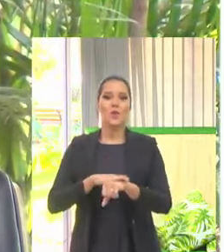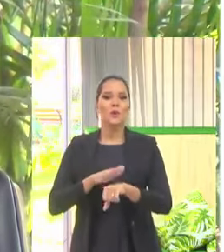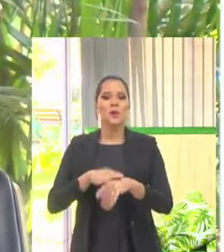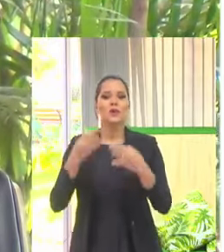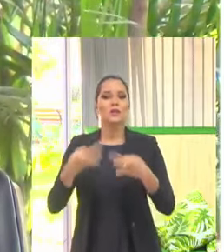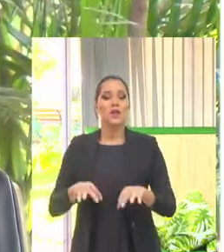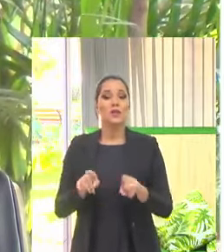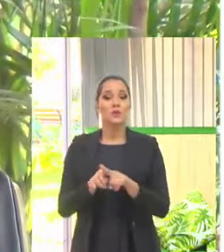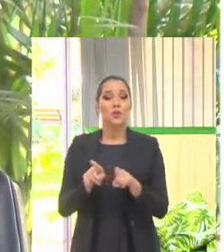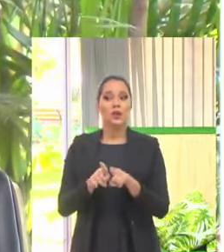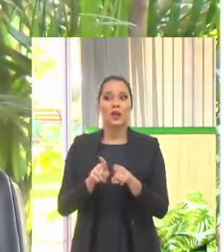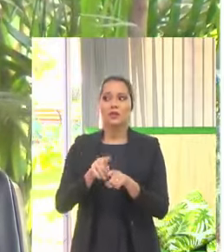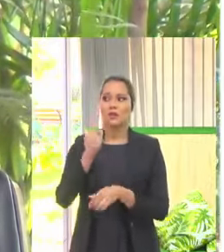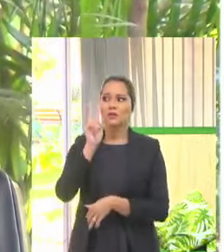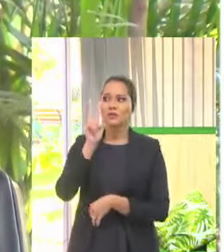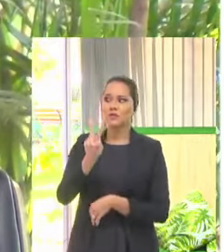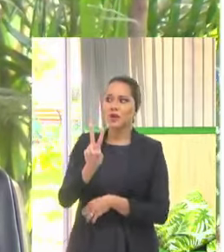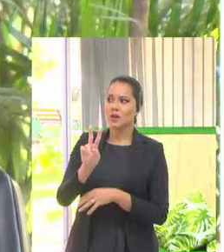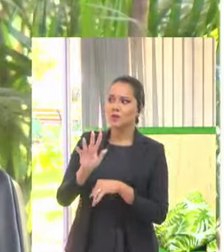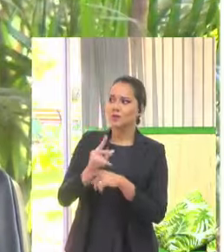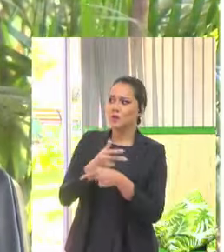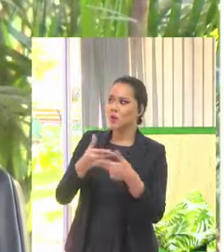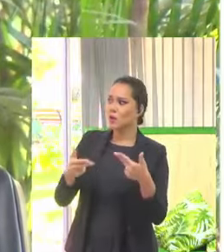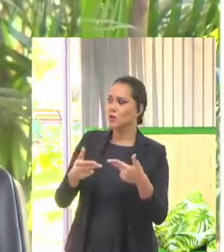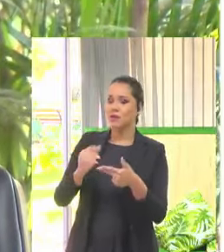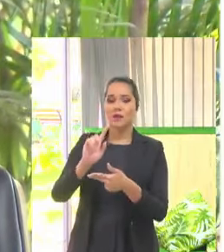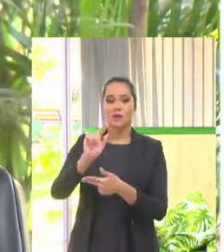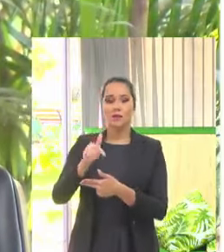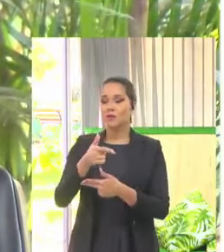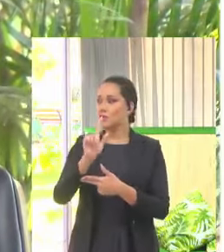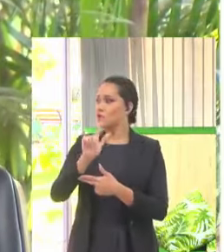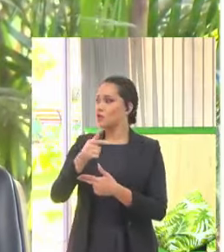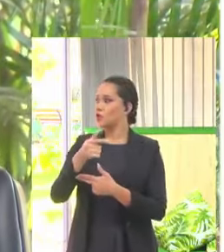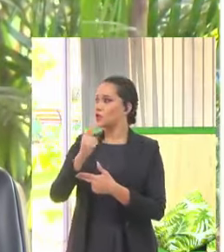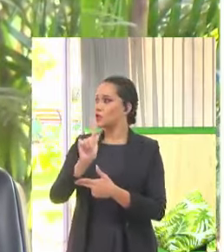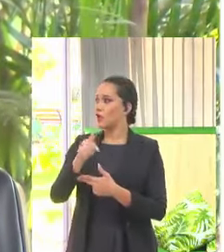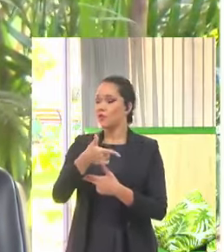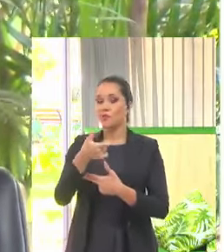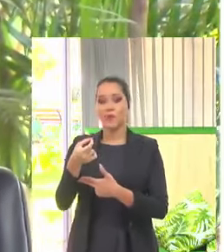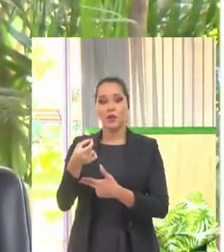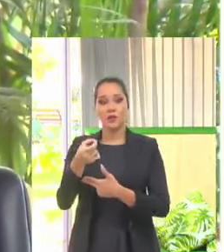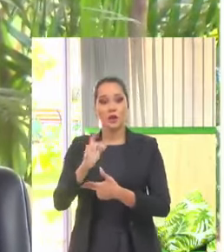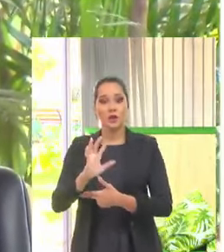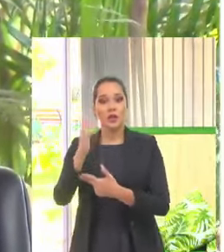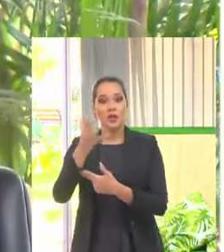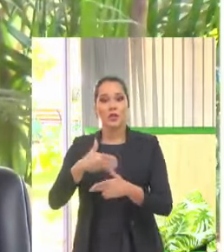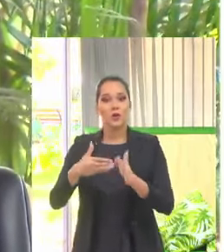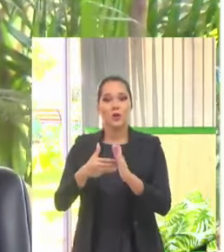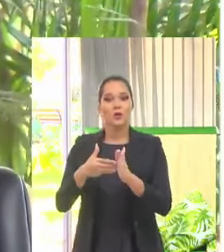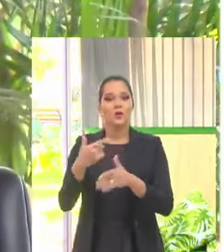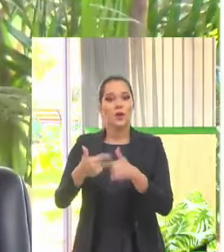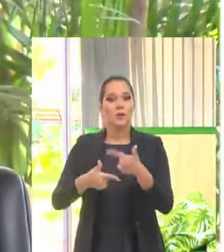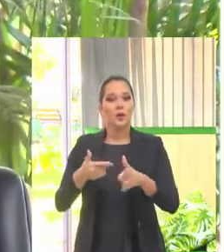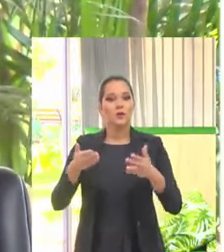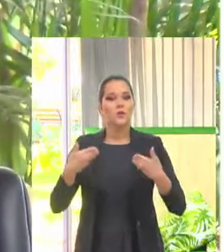that are going on and all the initiatives that the ministry has in place